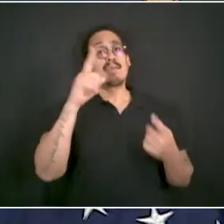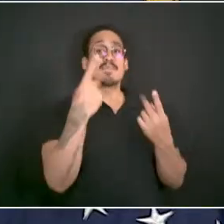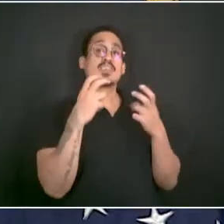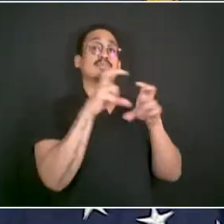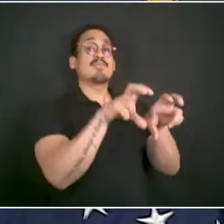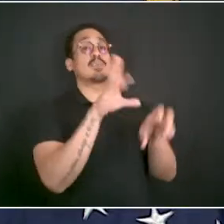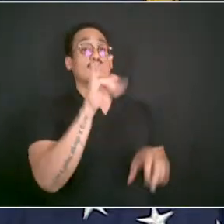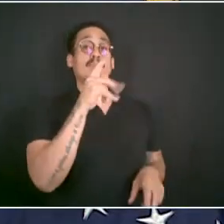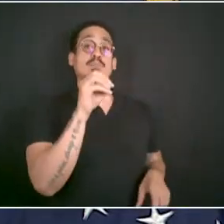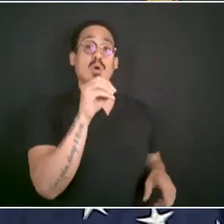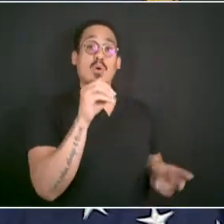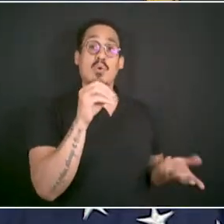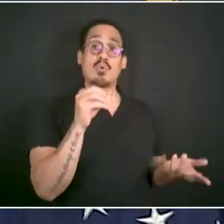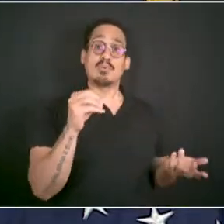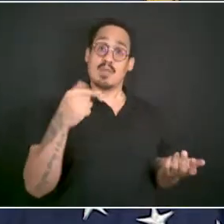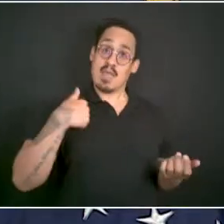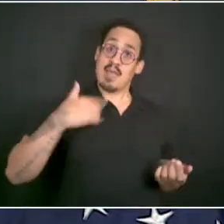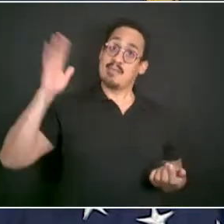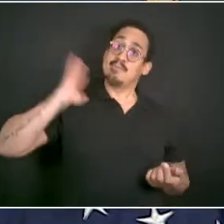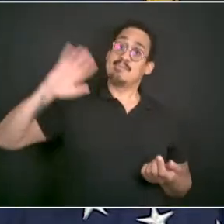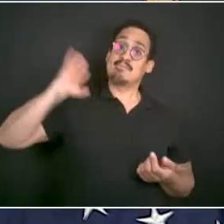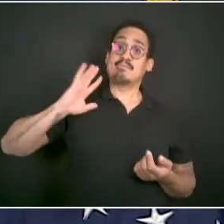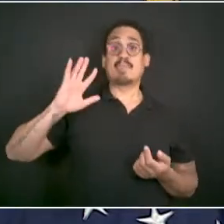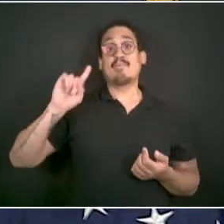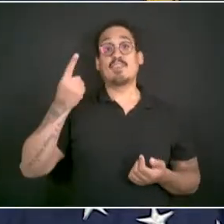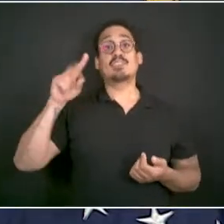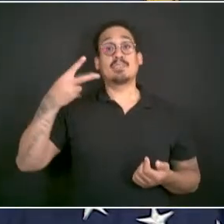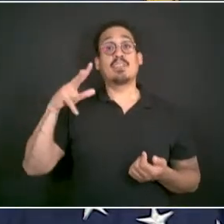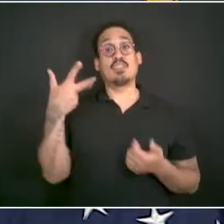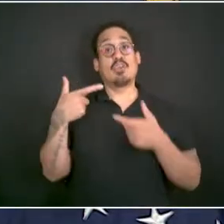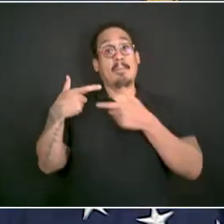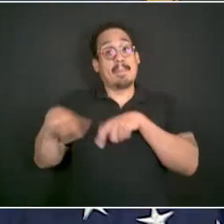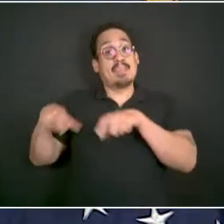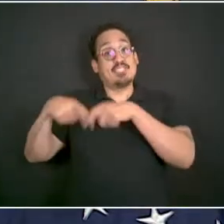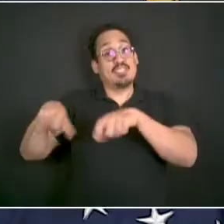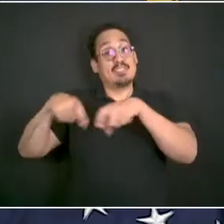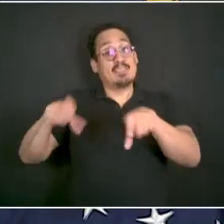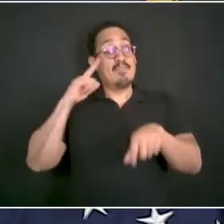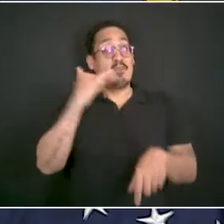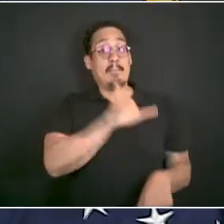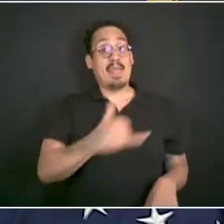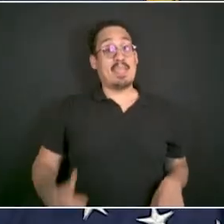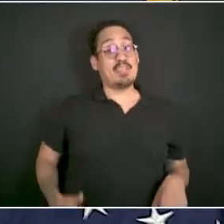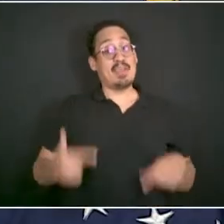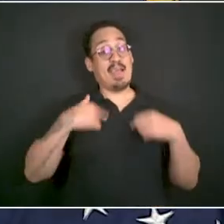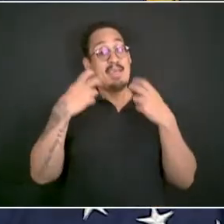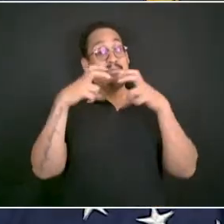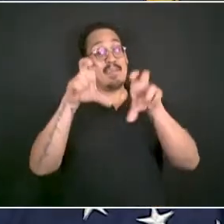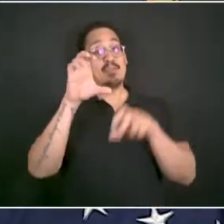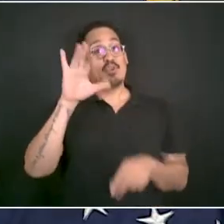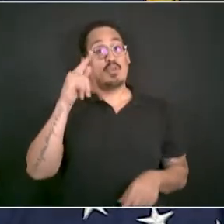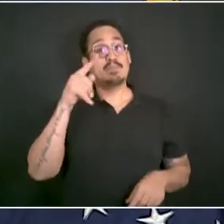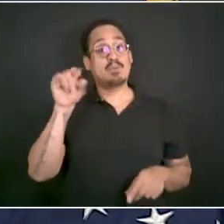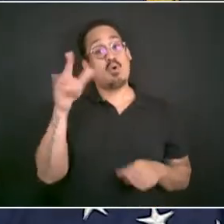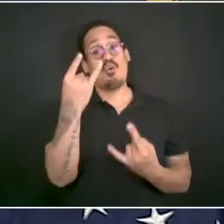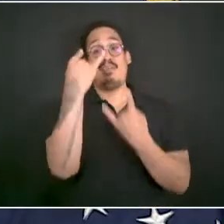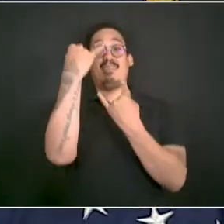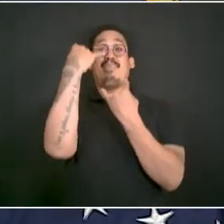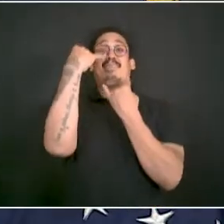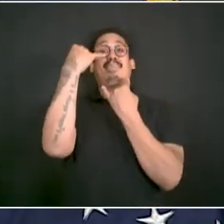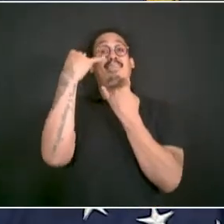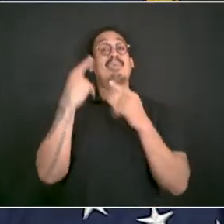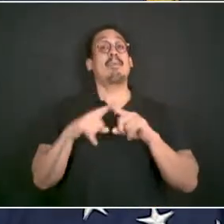crypto, and many of you were laughing at me. Go look at my balance now. Who's laughing now? I am. And so the goal is to